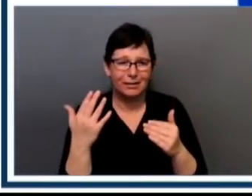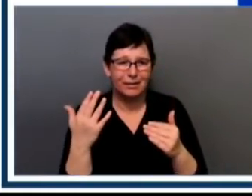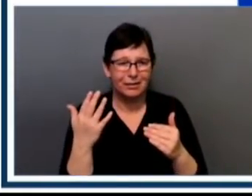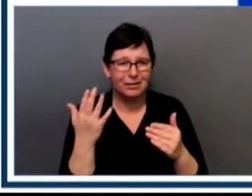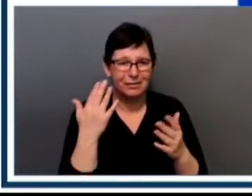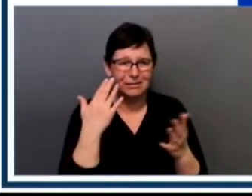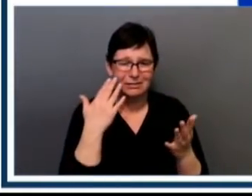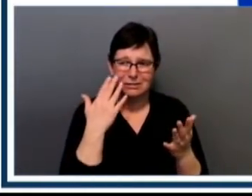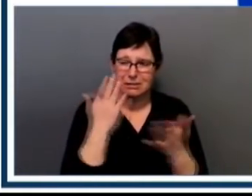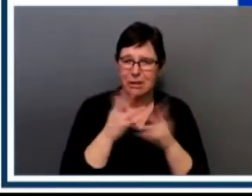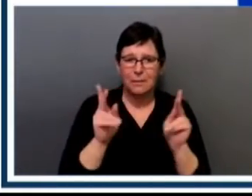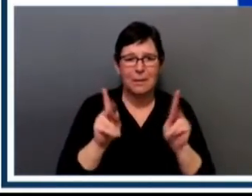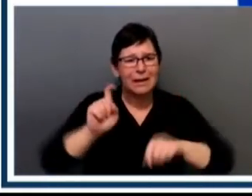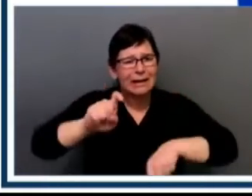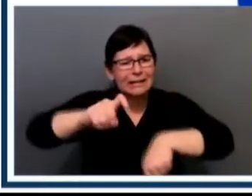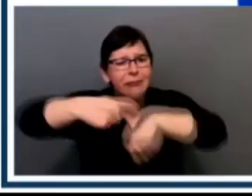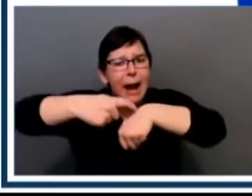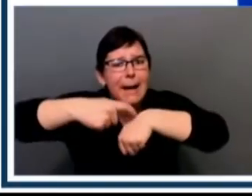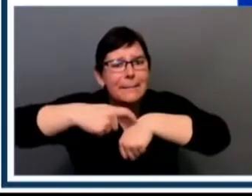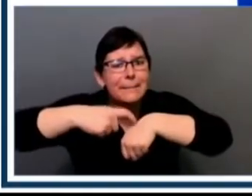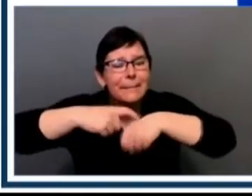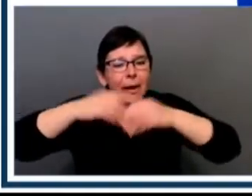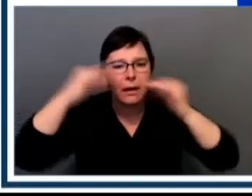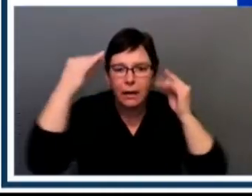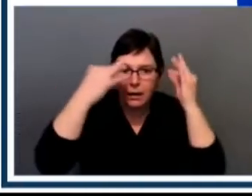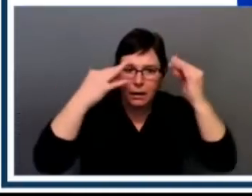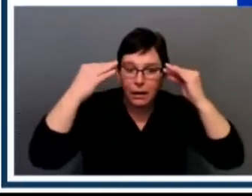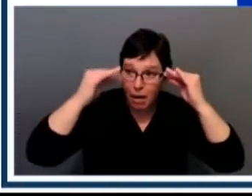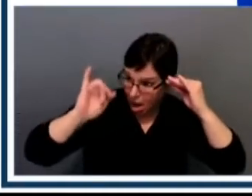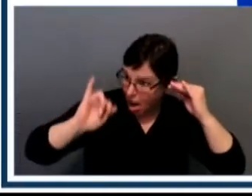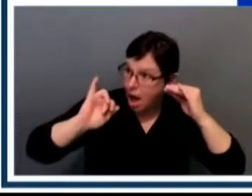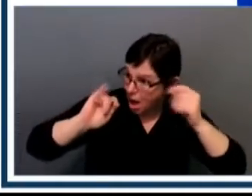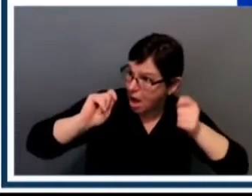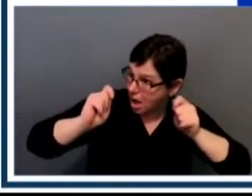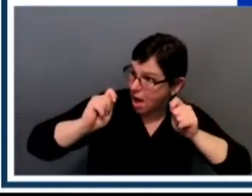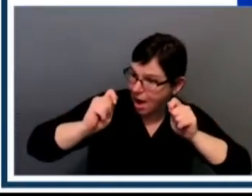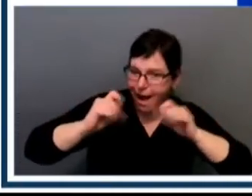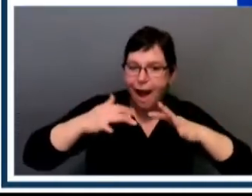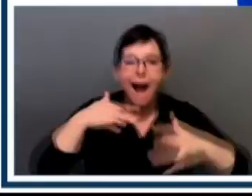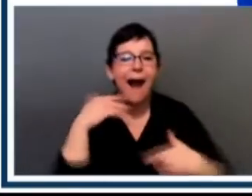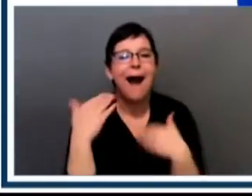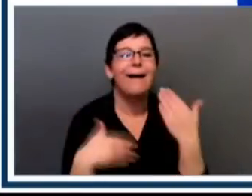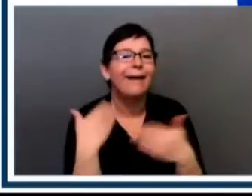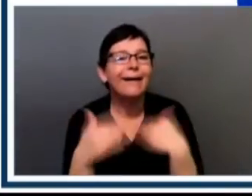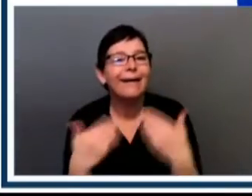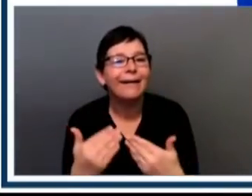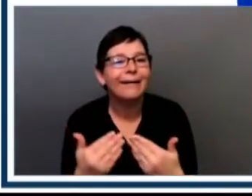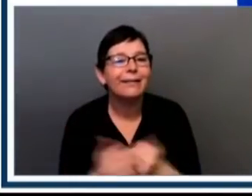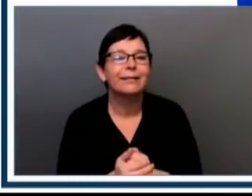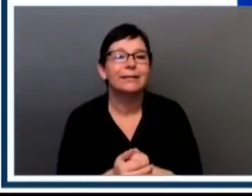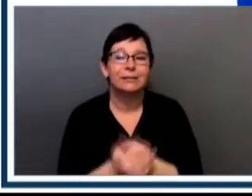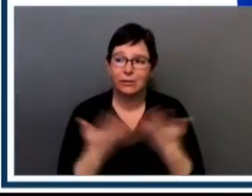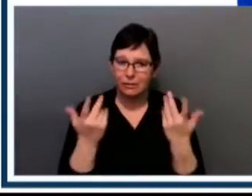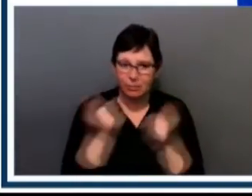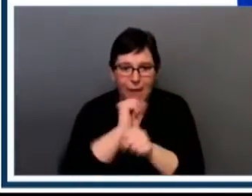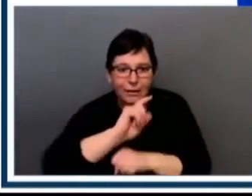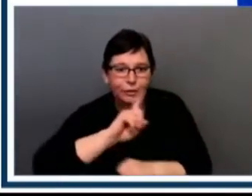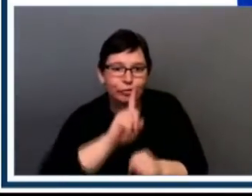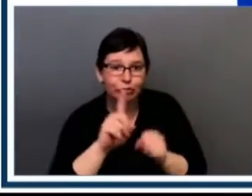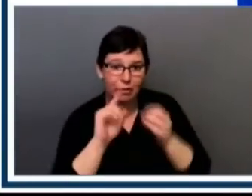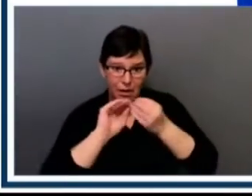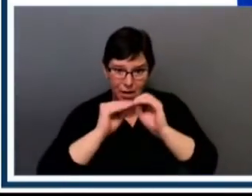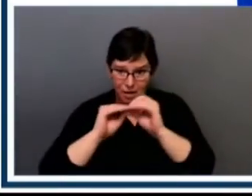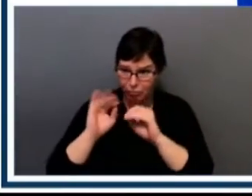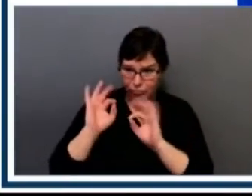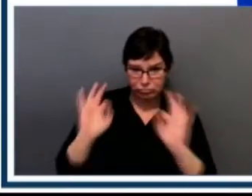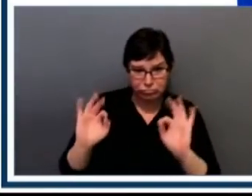that, there'll be around the removal of the proof of vaccine. There's still issues to work out in certain workplaces, but we're